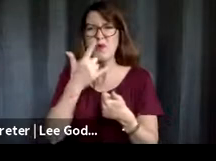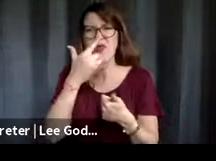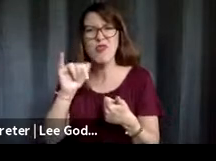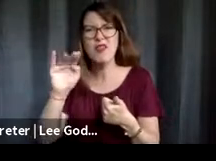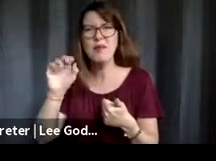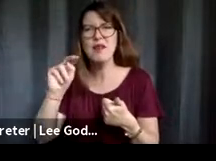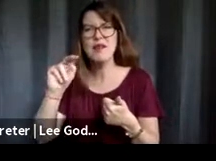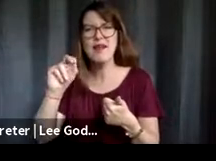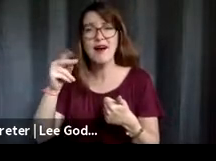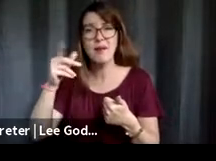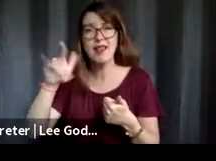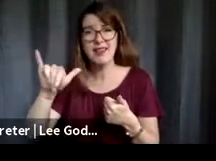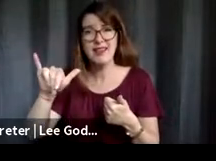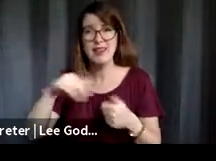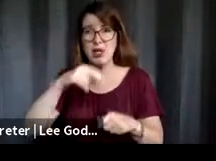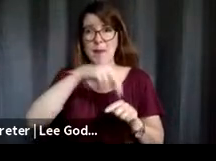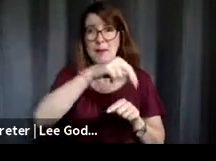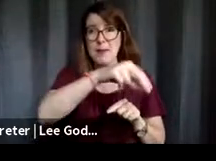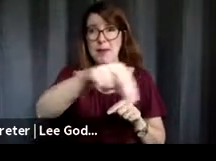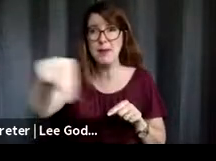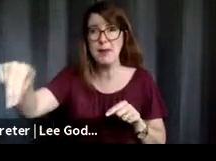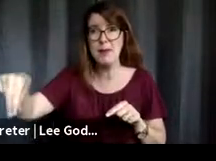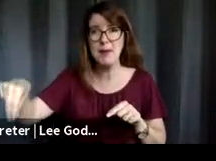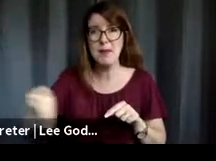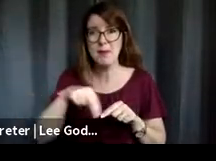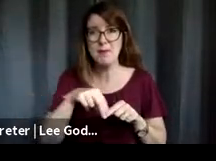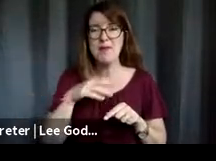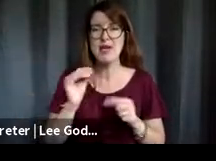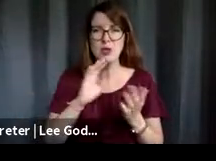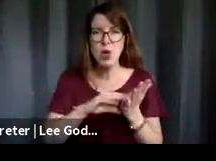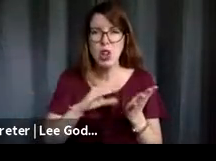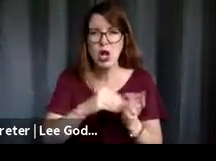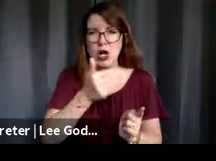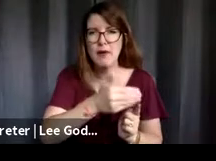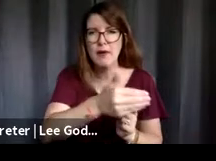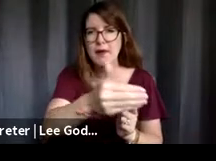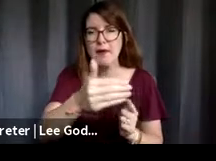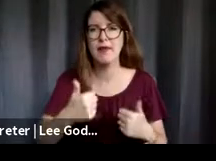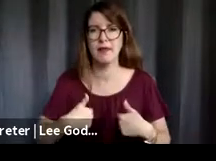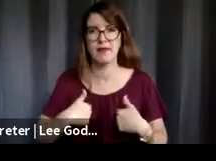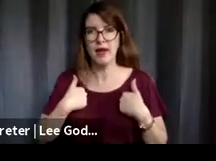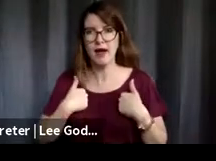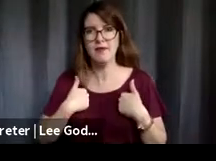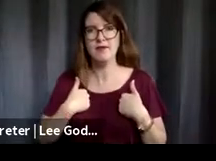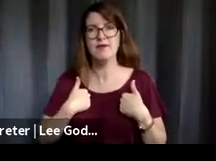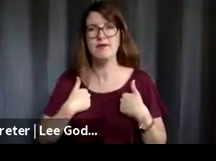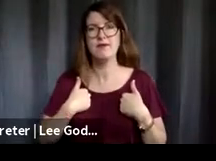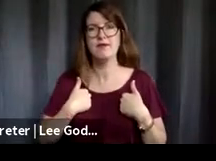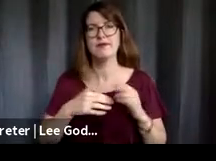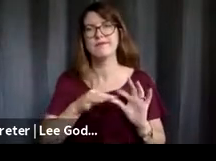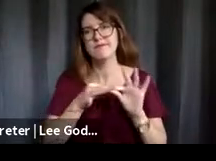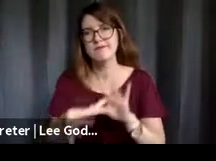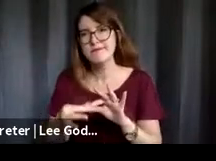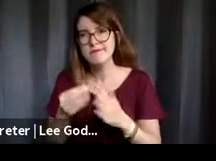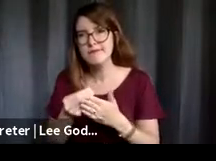Monopoly. And you go around the board and you learn about life in relationship to, you know,